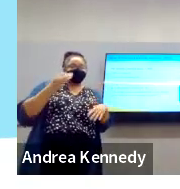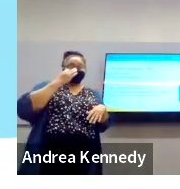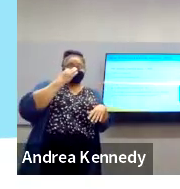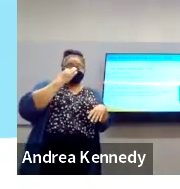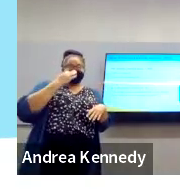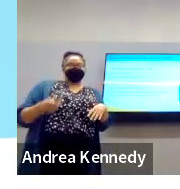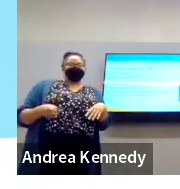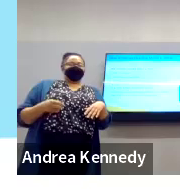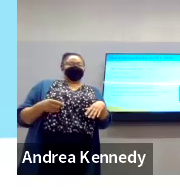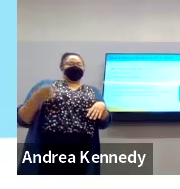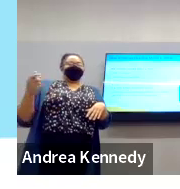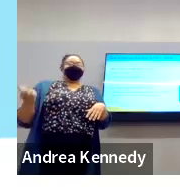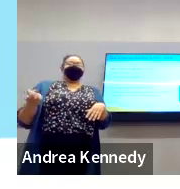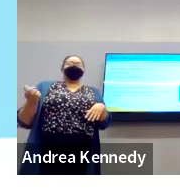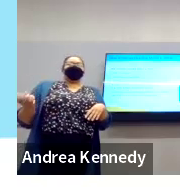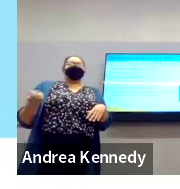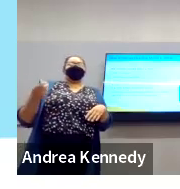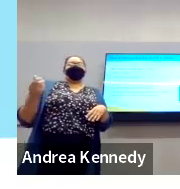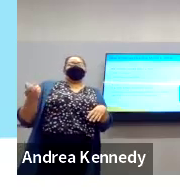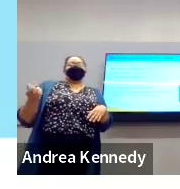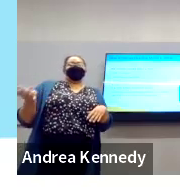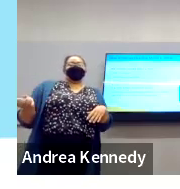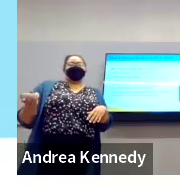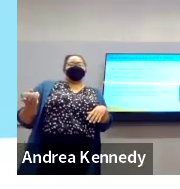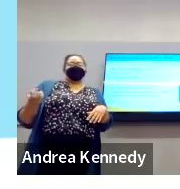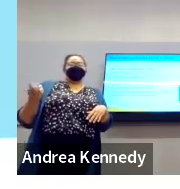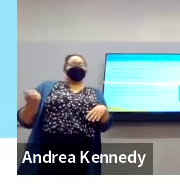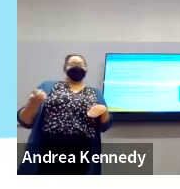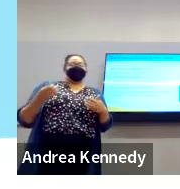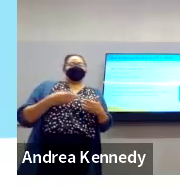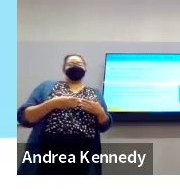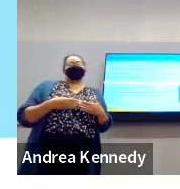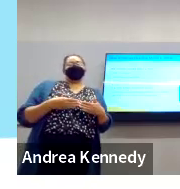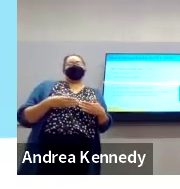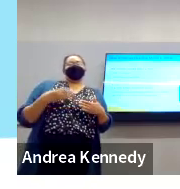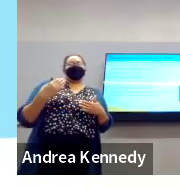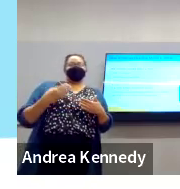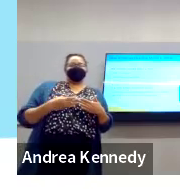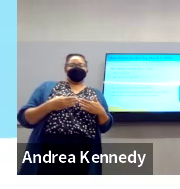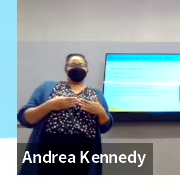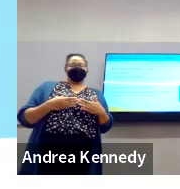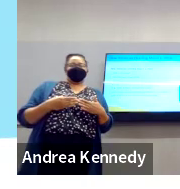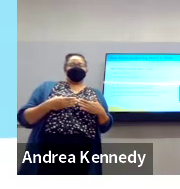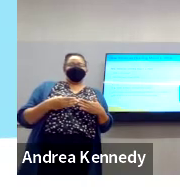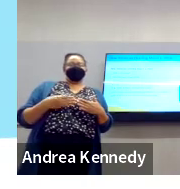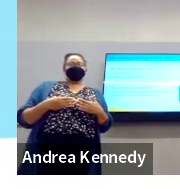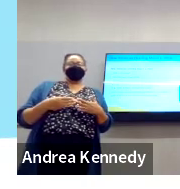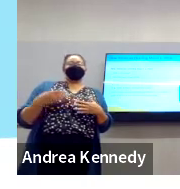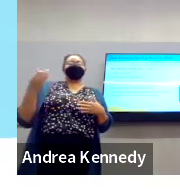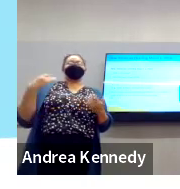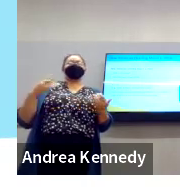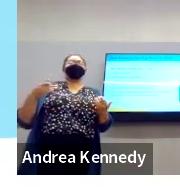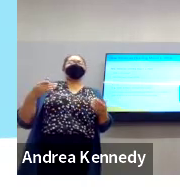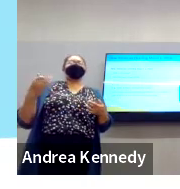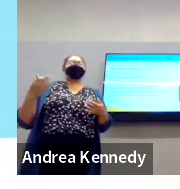cost. So the rental agreement that the new tenants are signing, it has to state what the total rent amount is